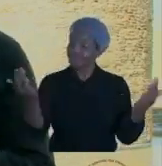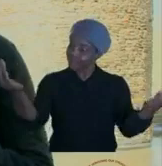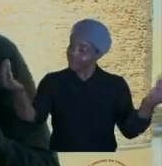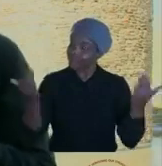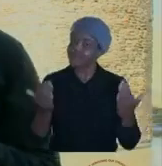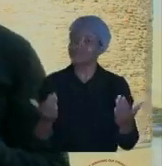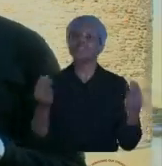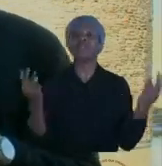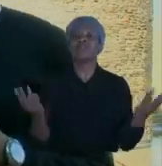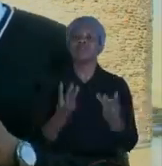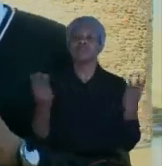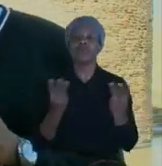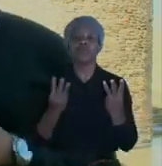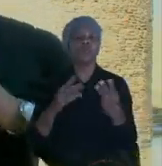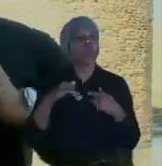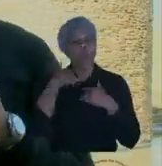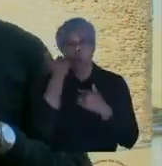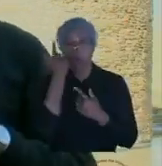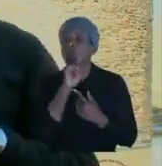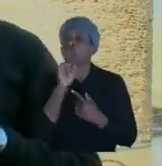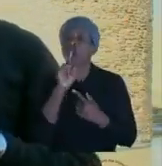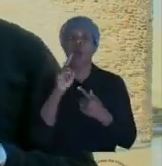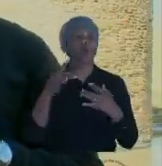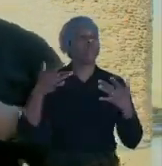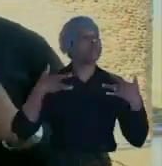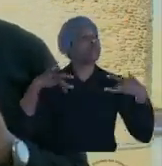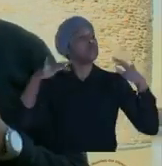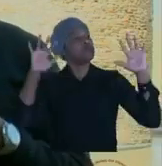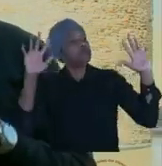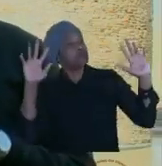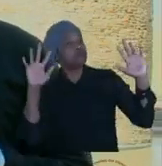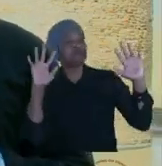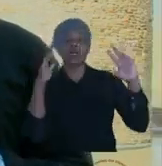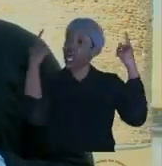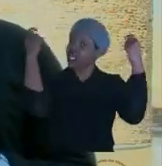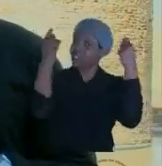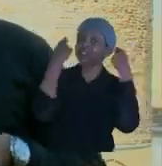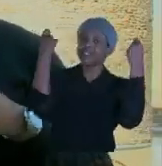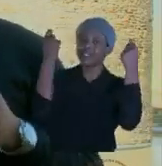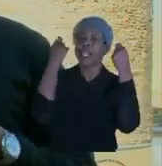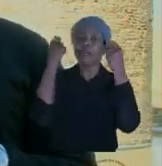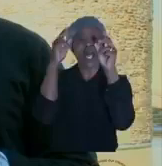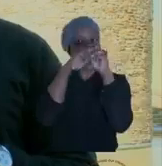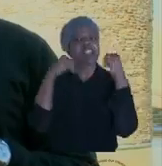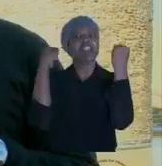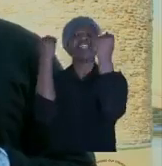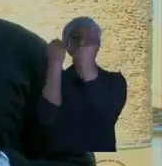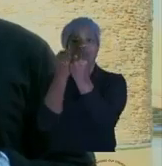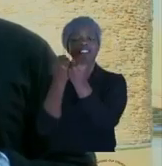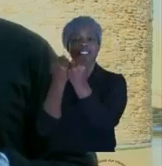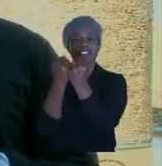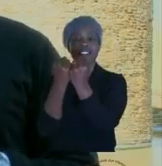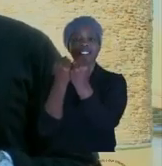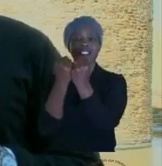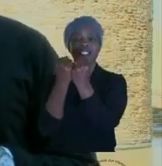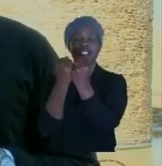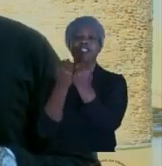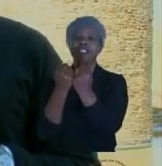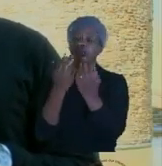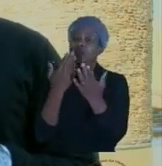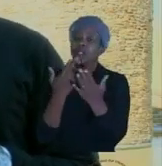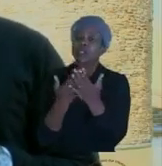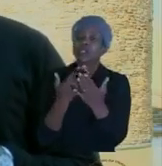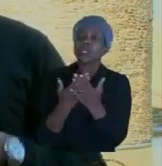want to explore and celebrate the nation's capacity for reconciliation,